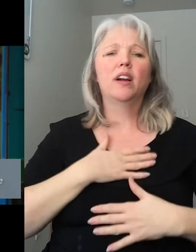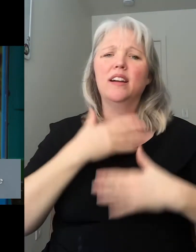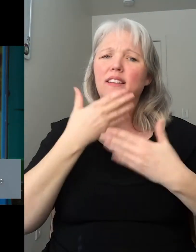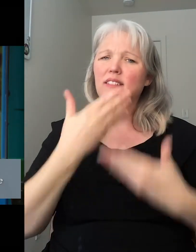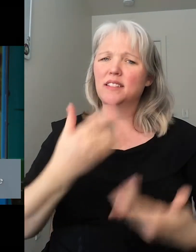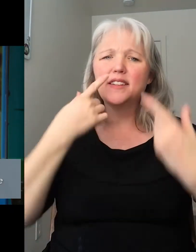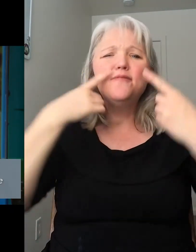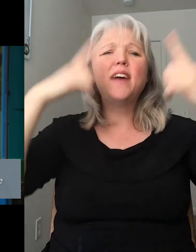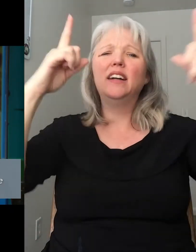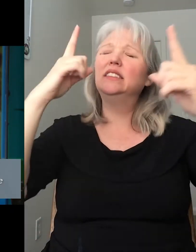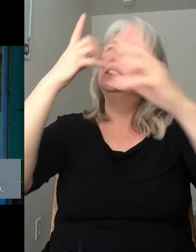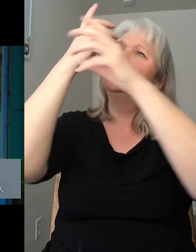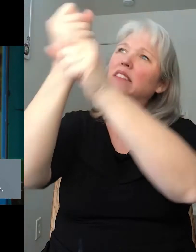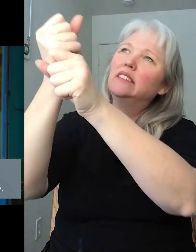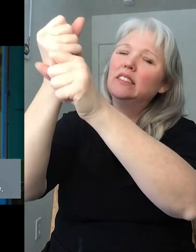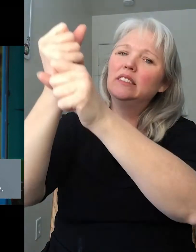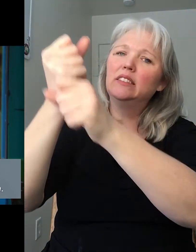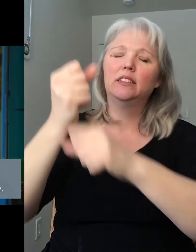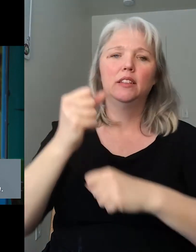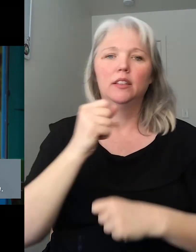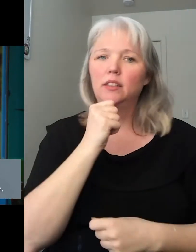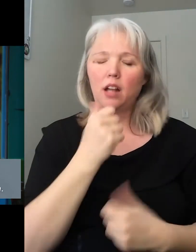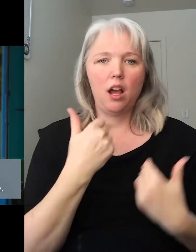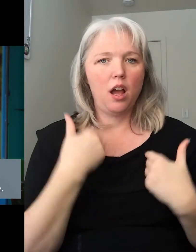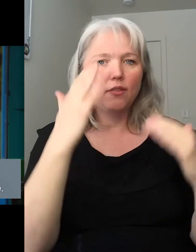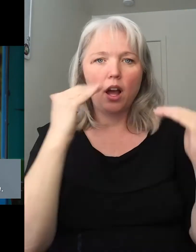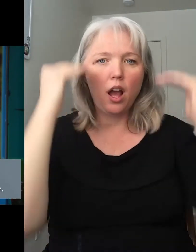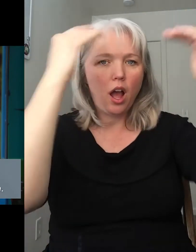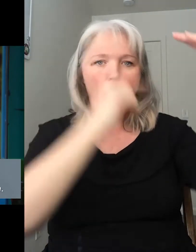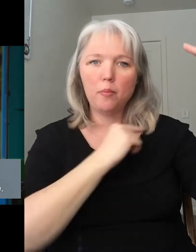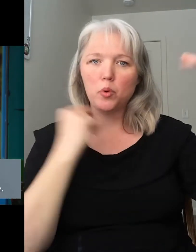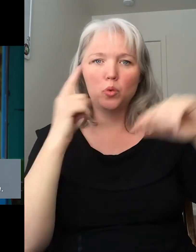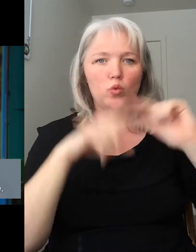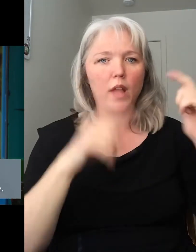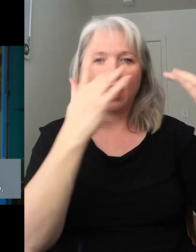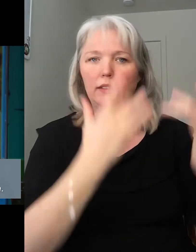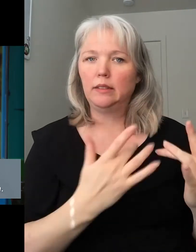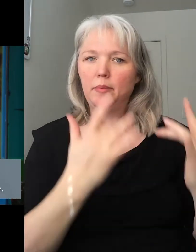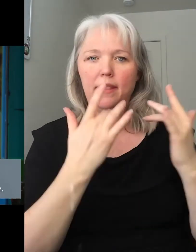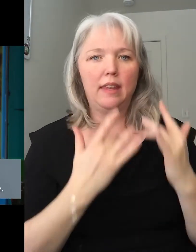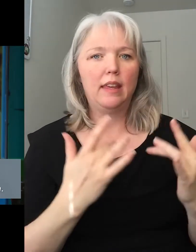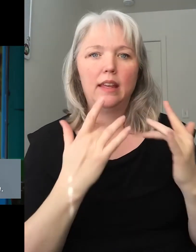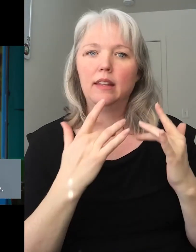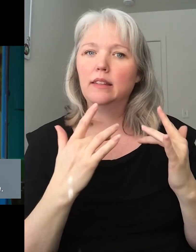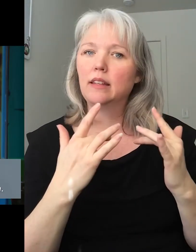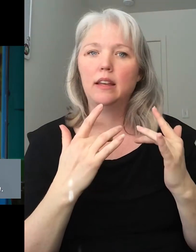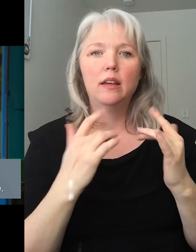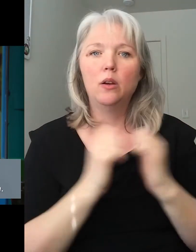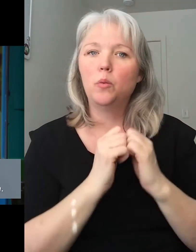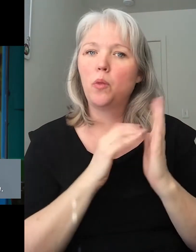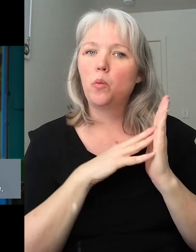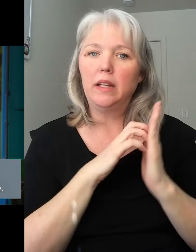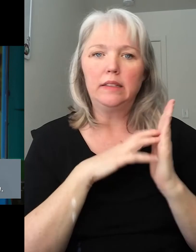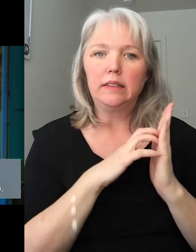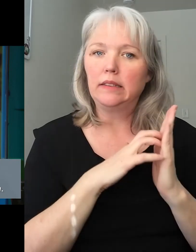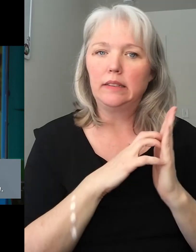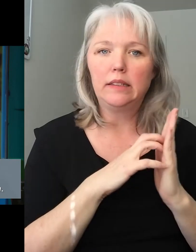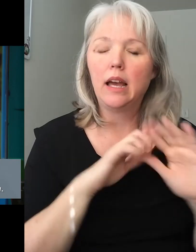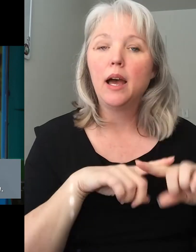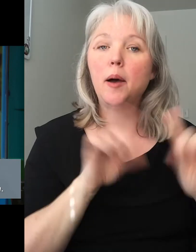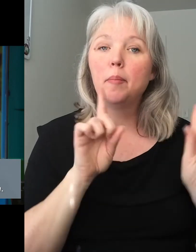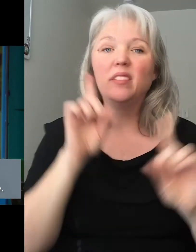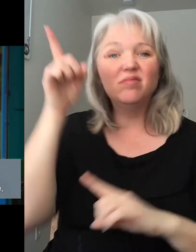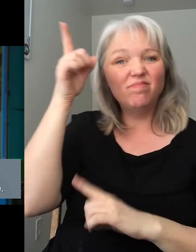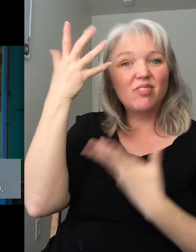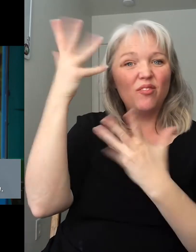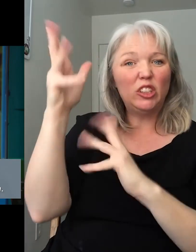fast our confession. For we do not have a high priest who cannot sympathize with our weaknesses,